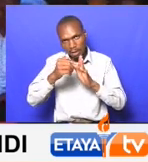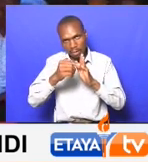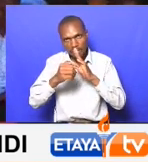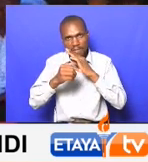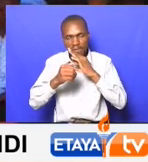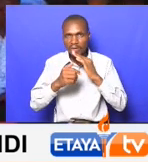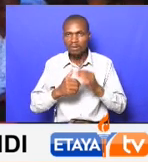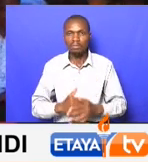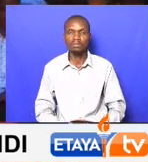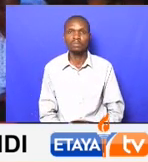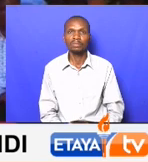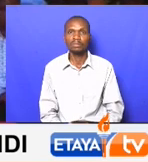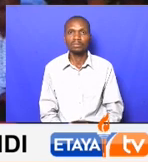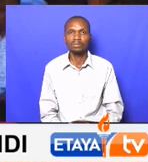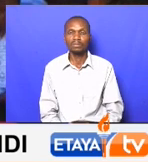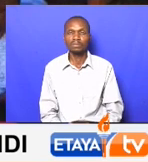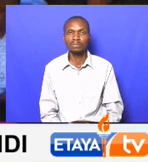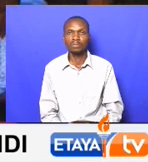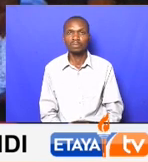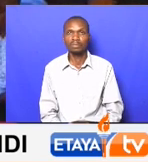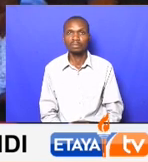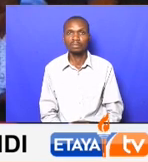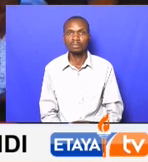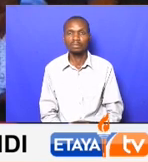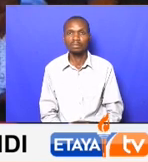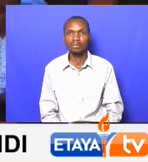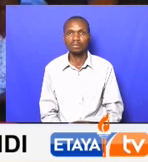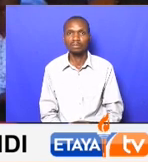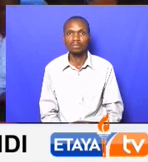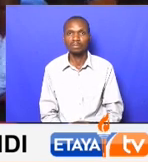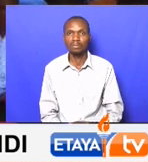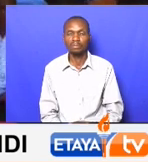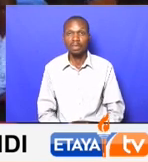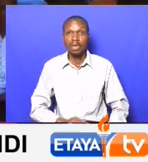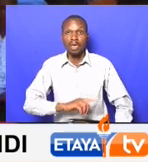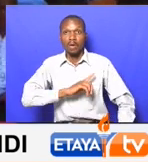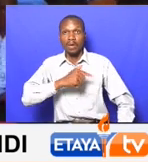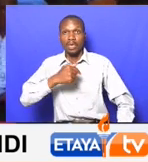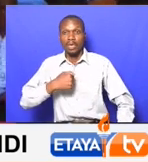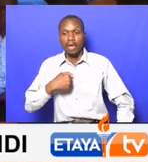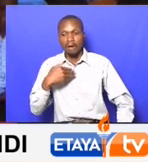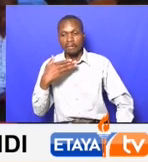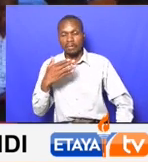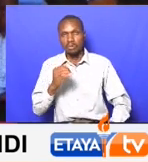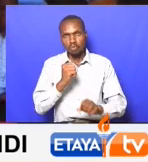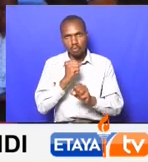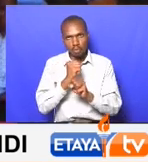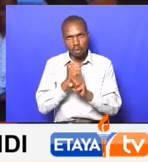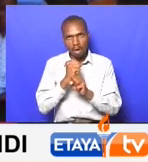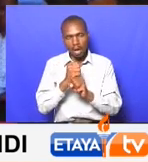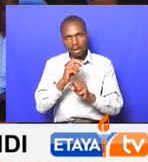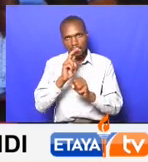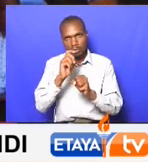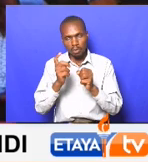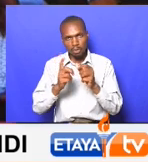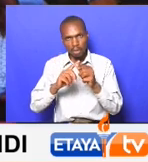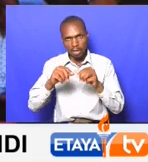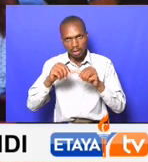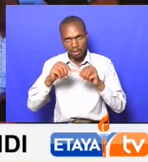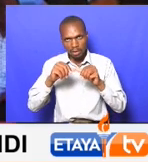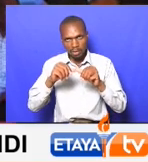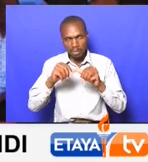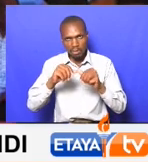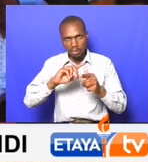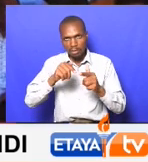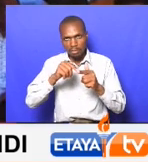give skills to our farmers for better productivity. We have recently purchased 20 new motorcycles to